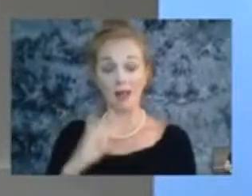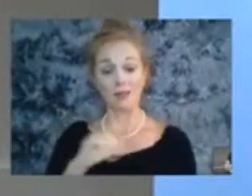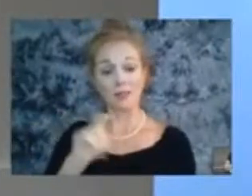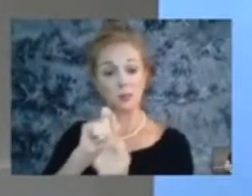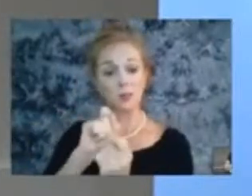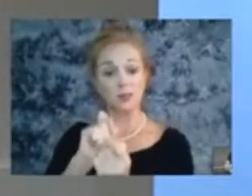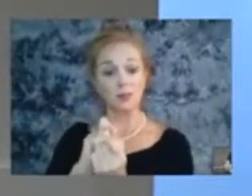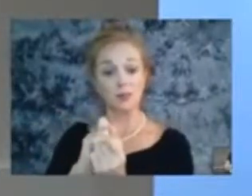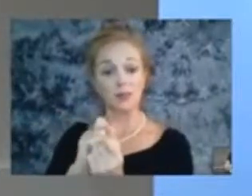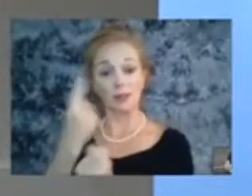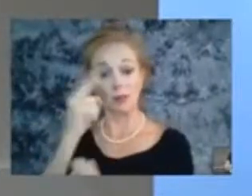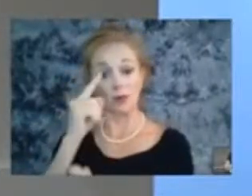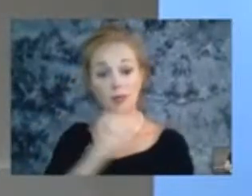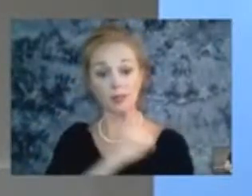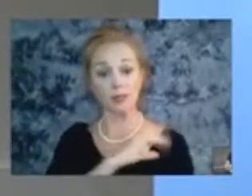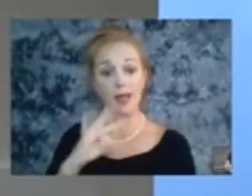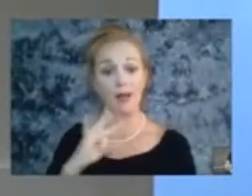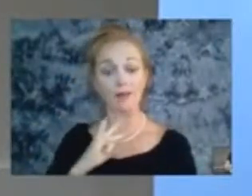some relief